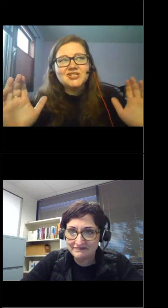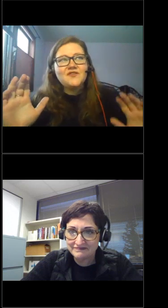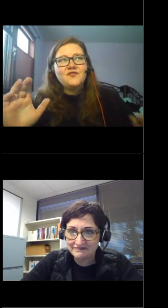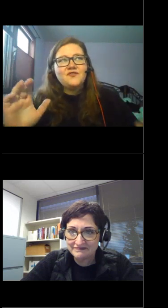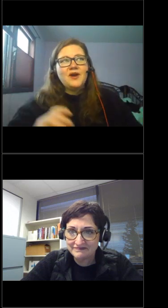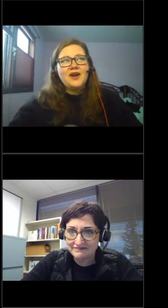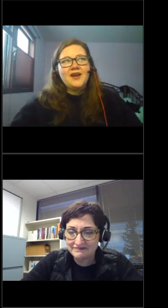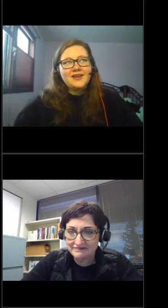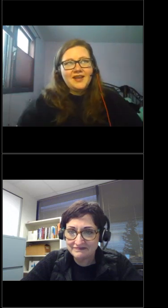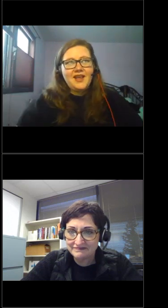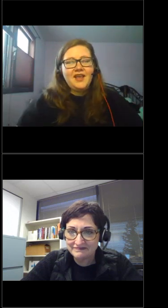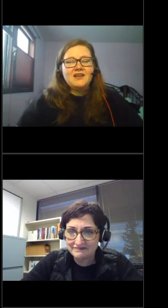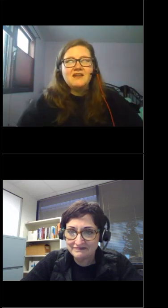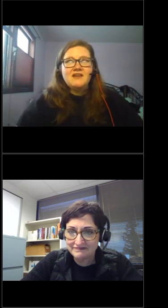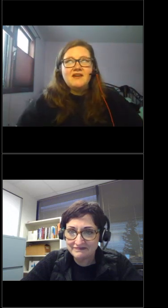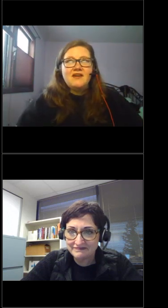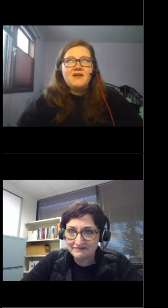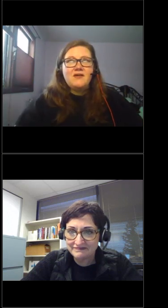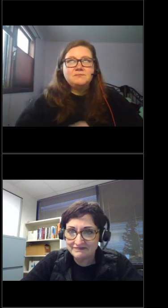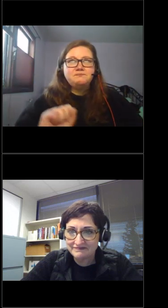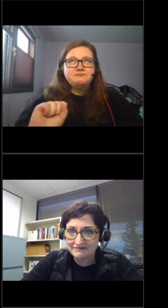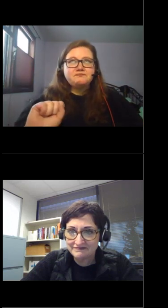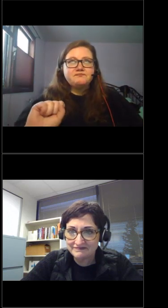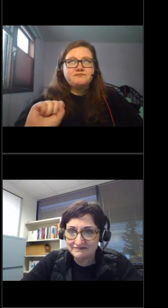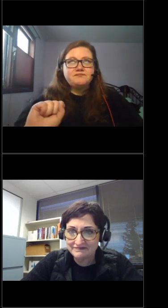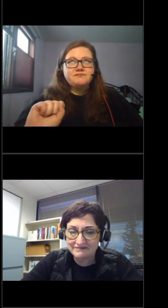parameters for getting